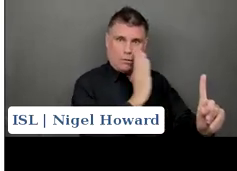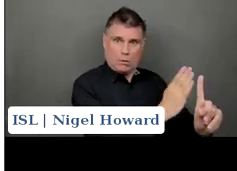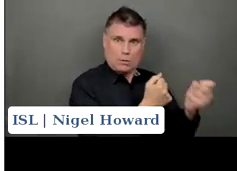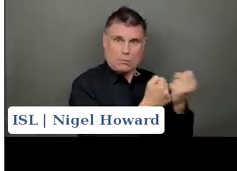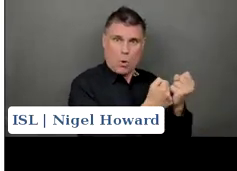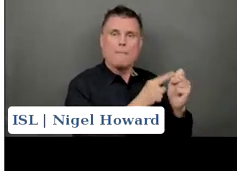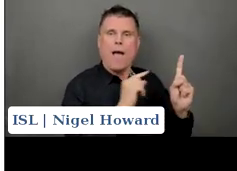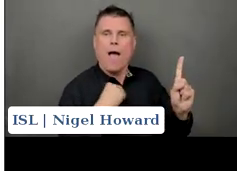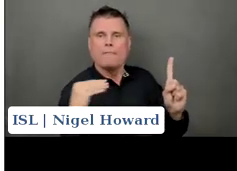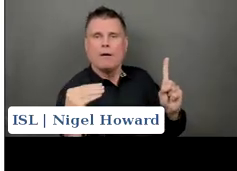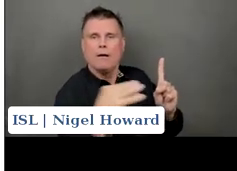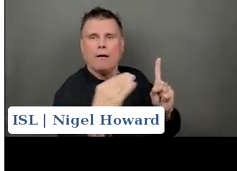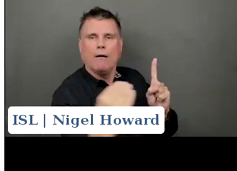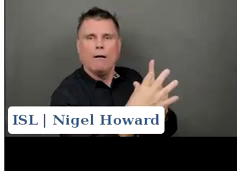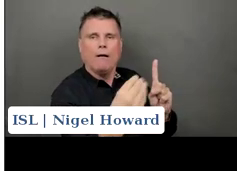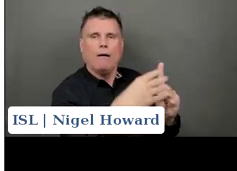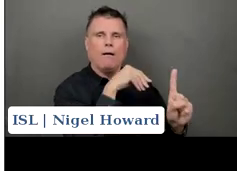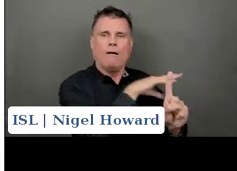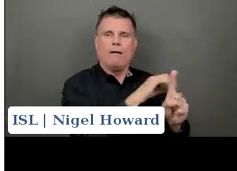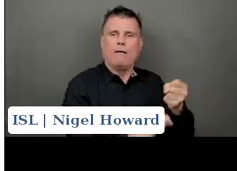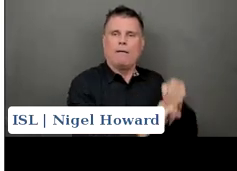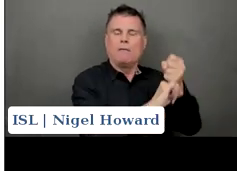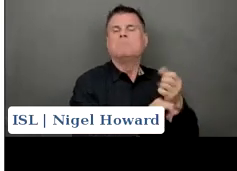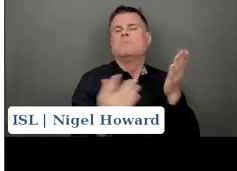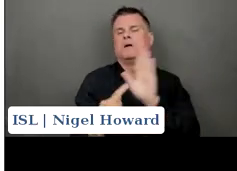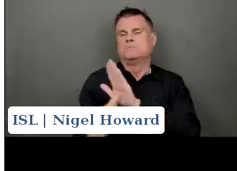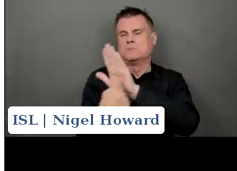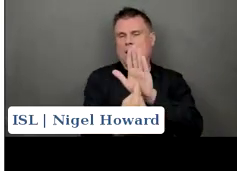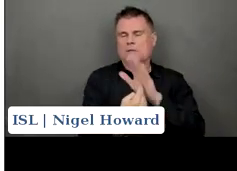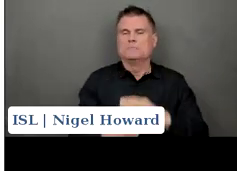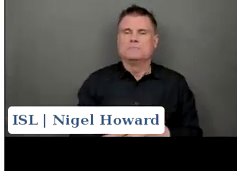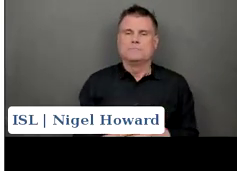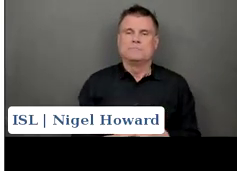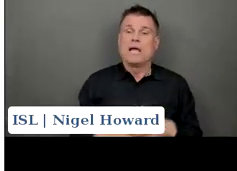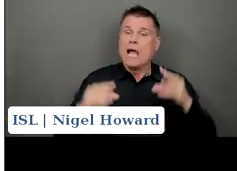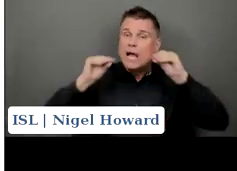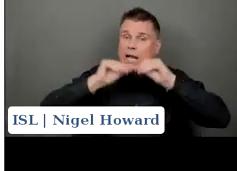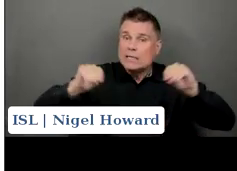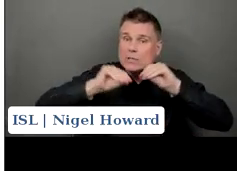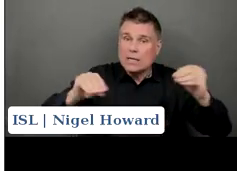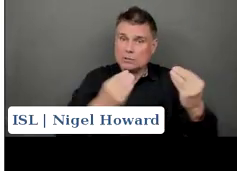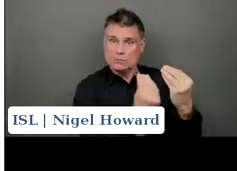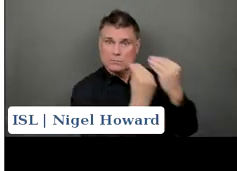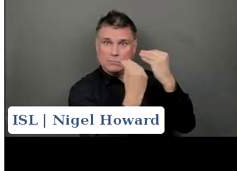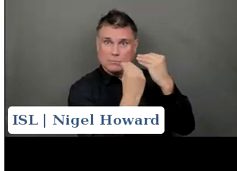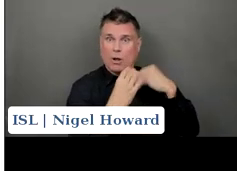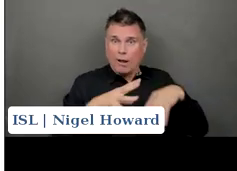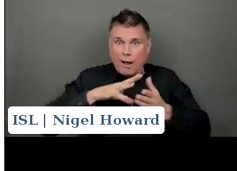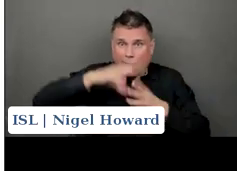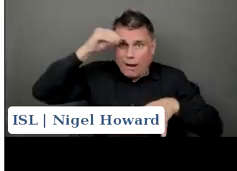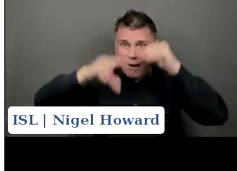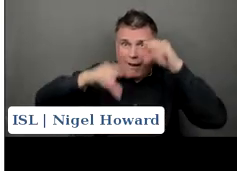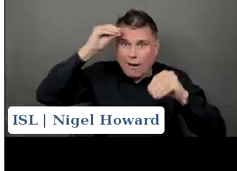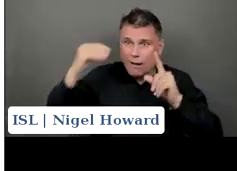and support systems. So for example, having access to inclusive education, while that is the education sector and doesn't